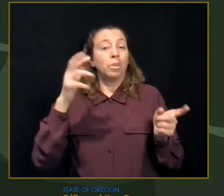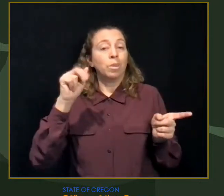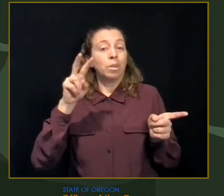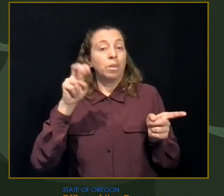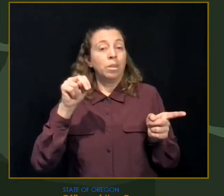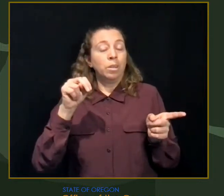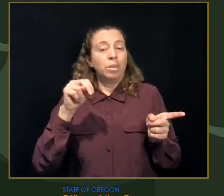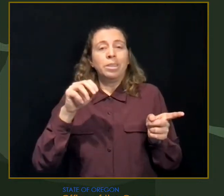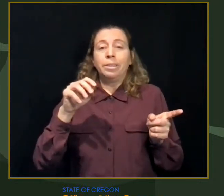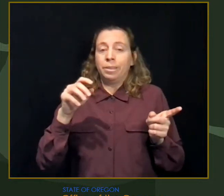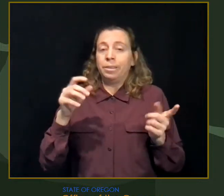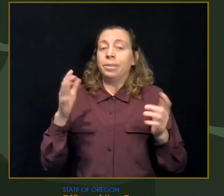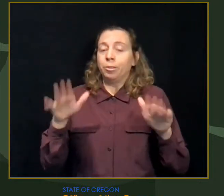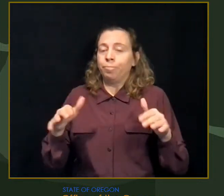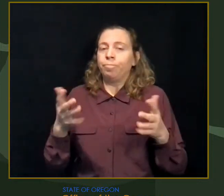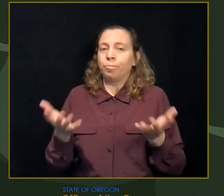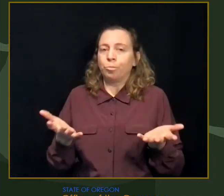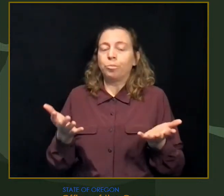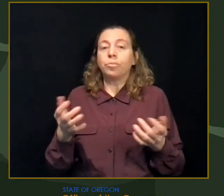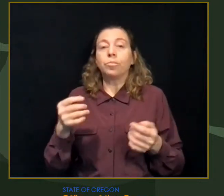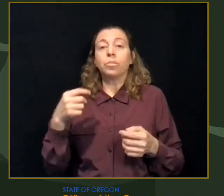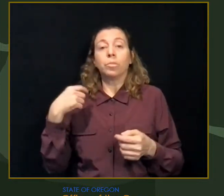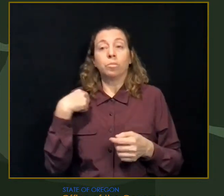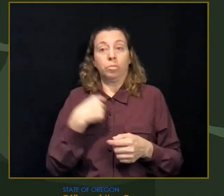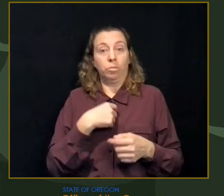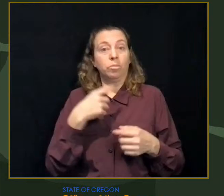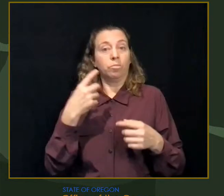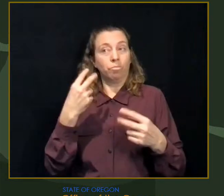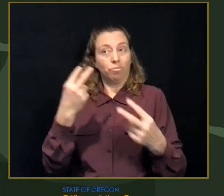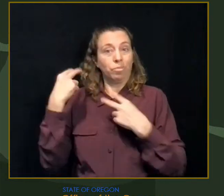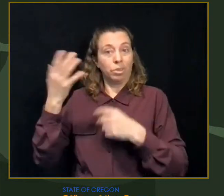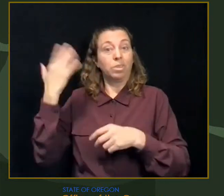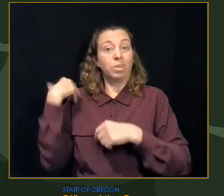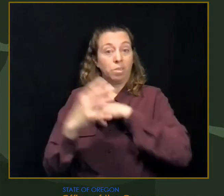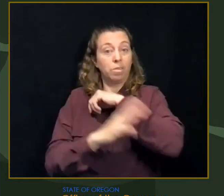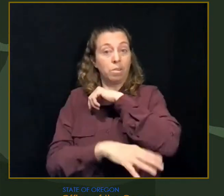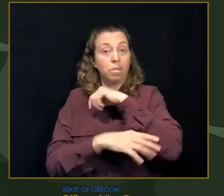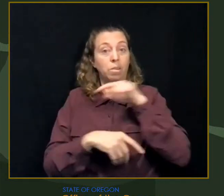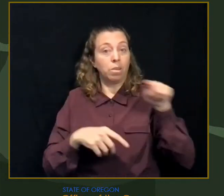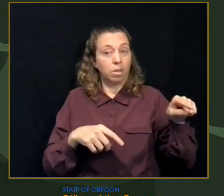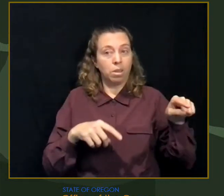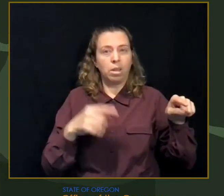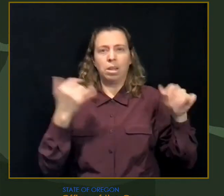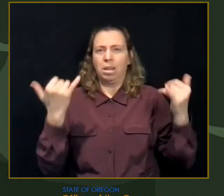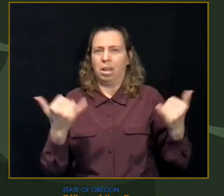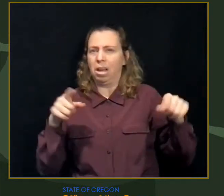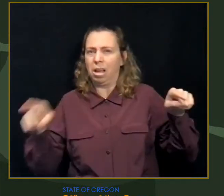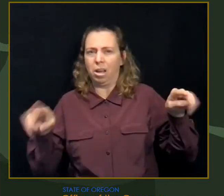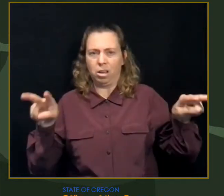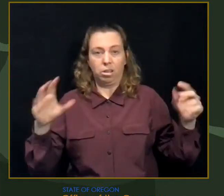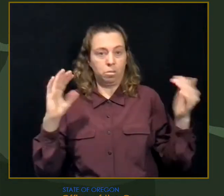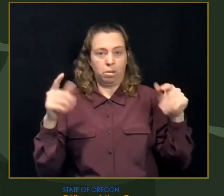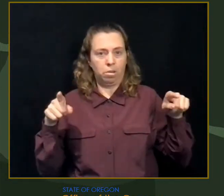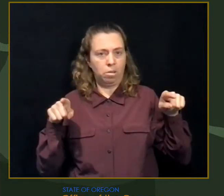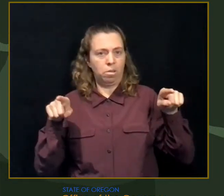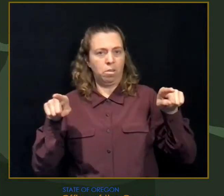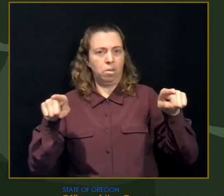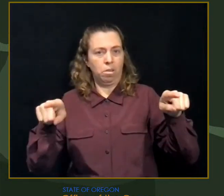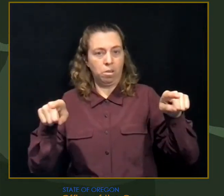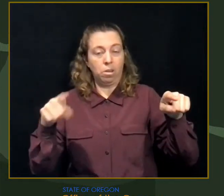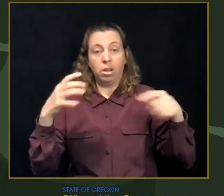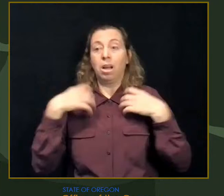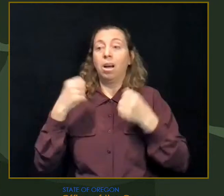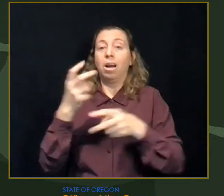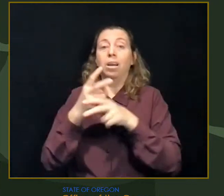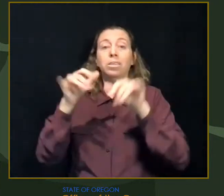looked back at that peak in the fall. We talked to our healthcare providers. We're concerned that as we are seeing increased cases now, that we might